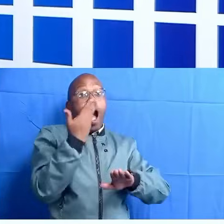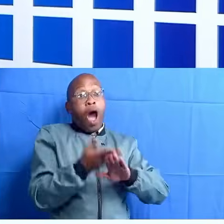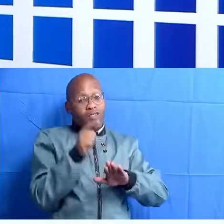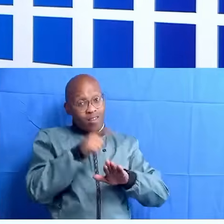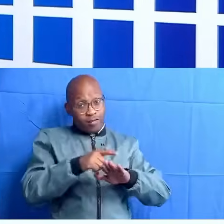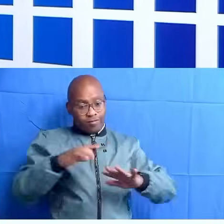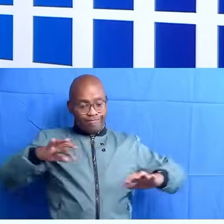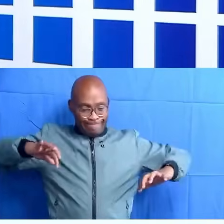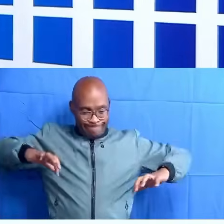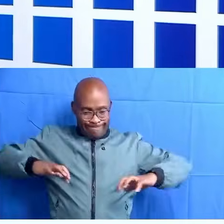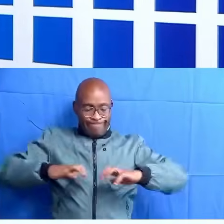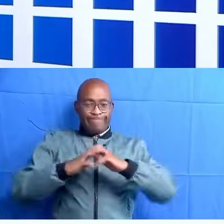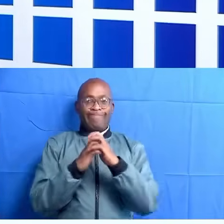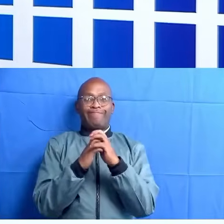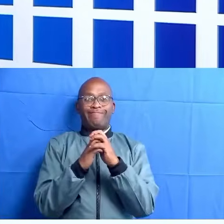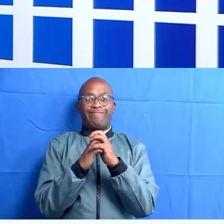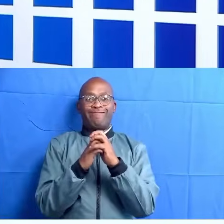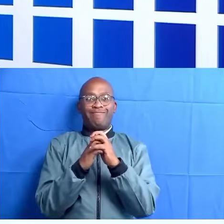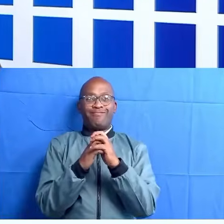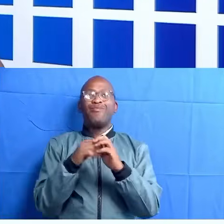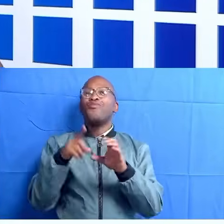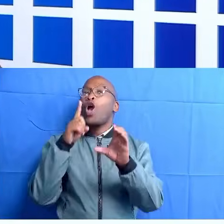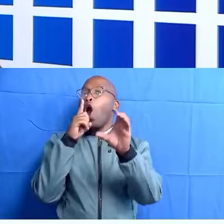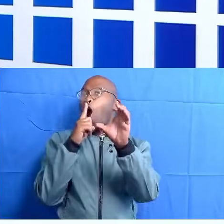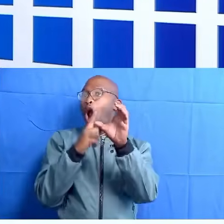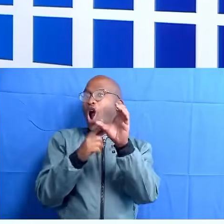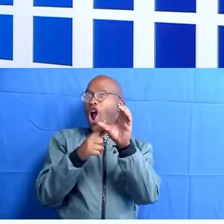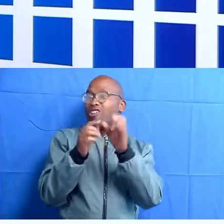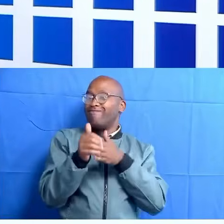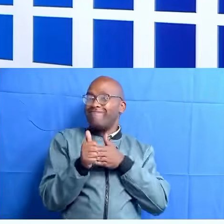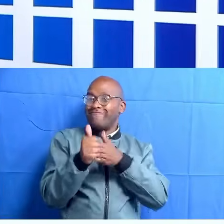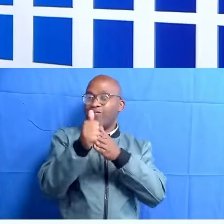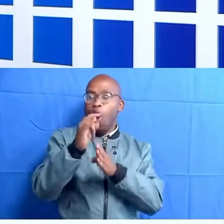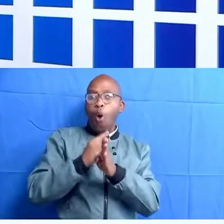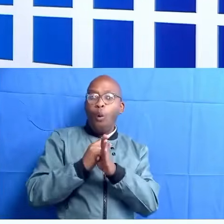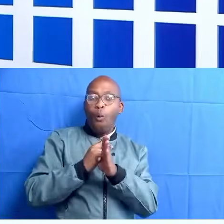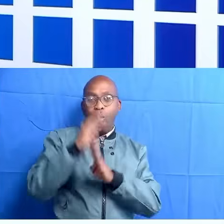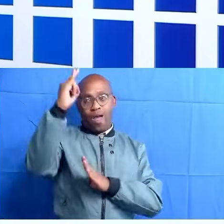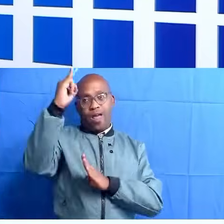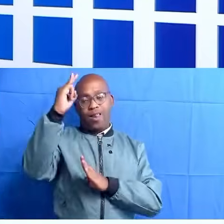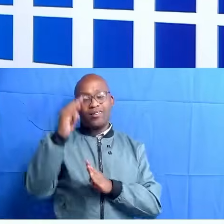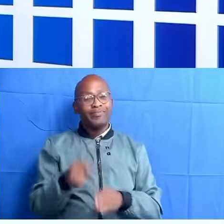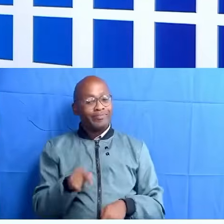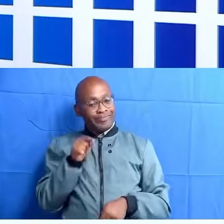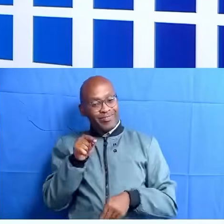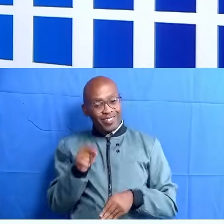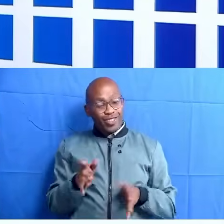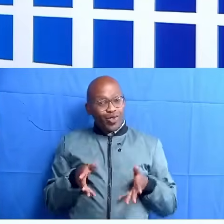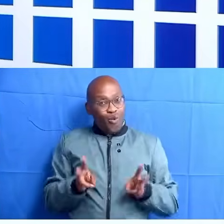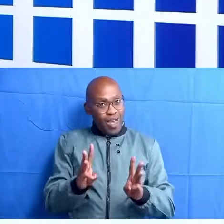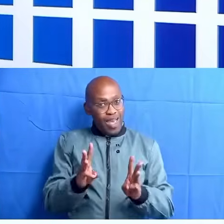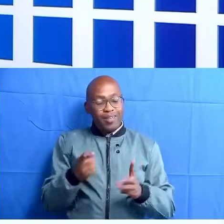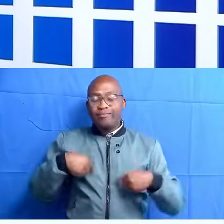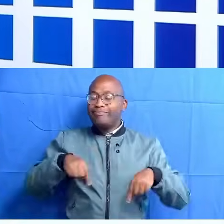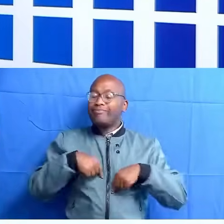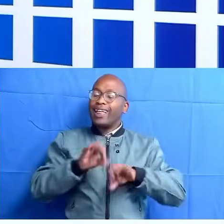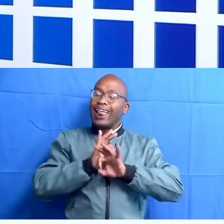a communist rule. So you can see we have clearly demonstrated to everyone